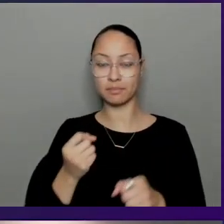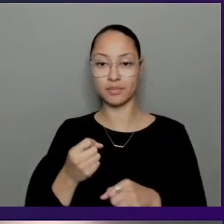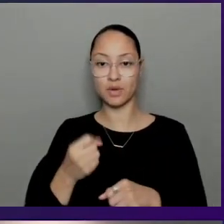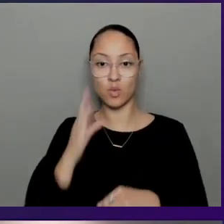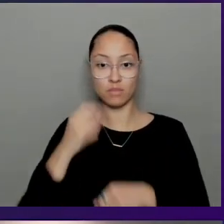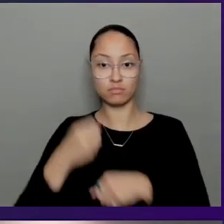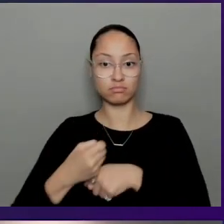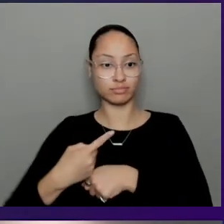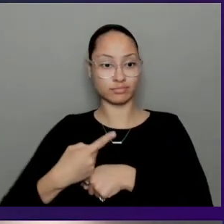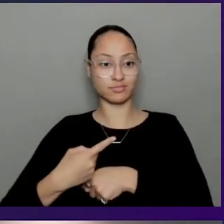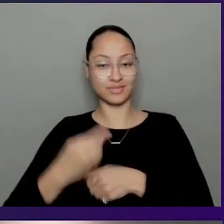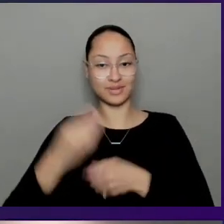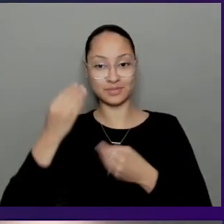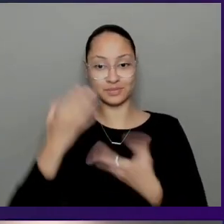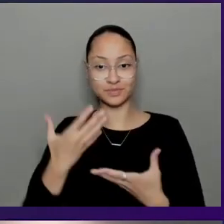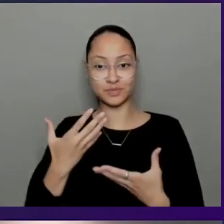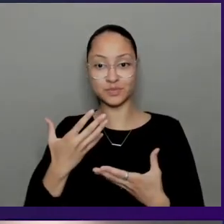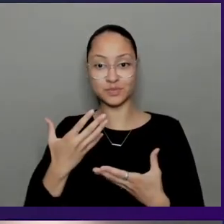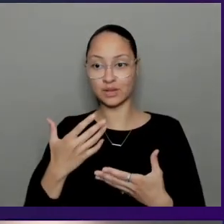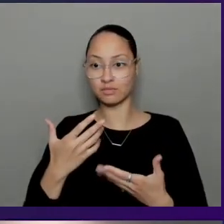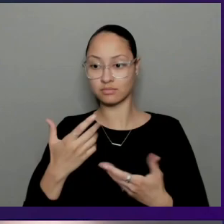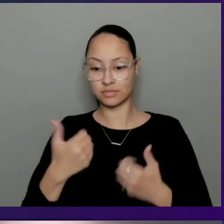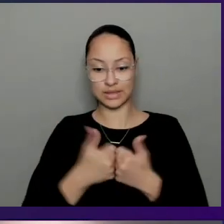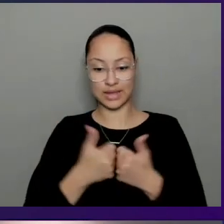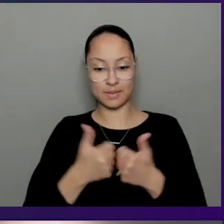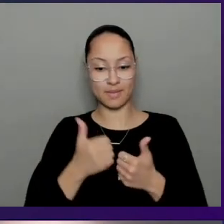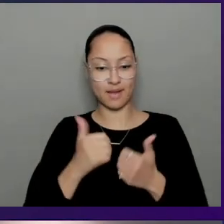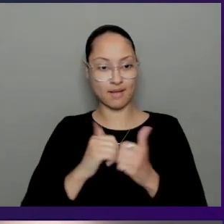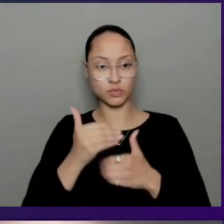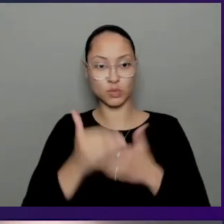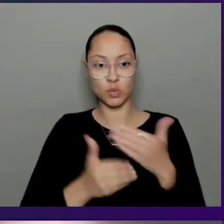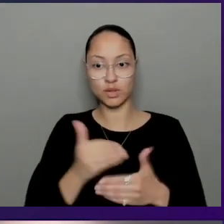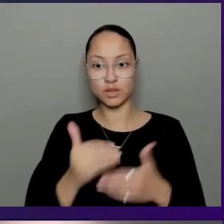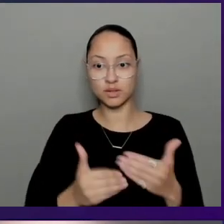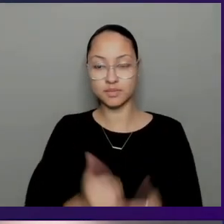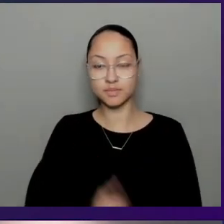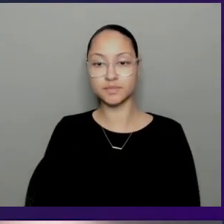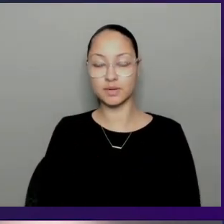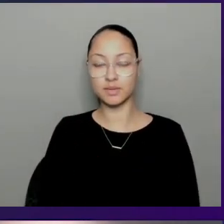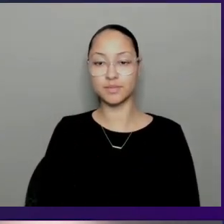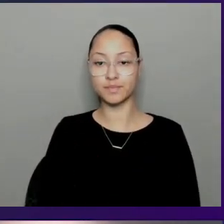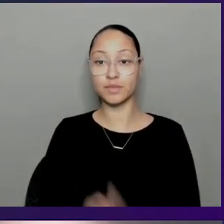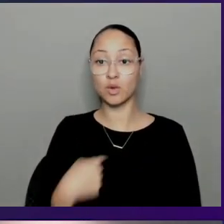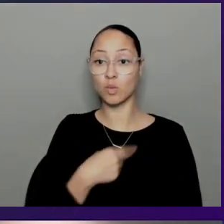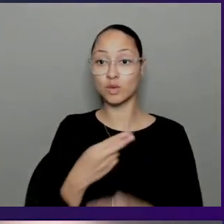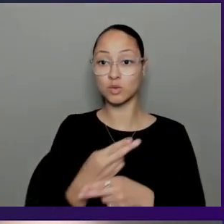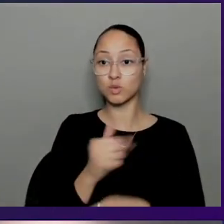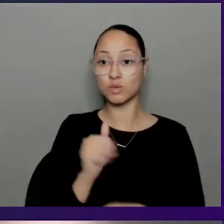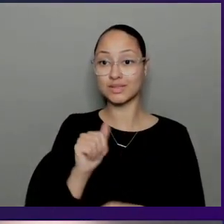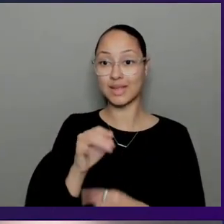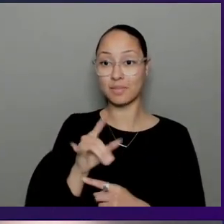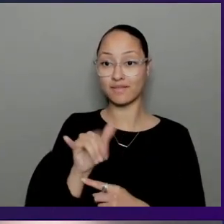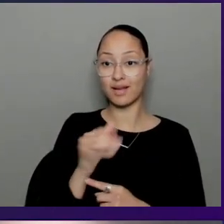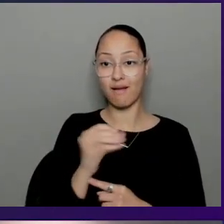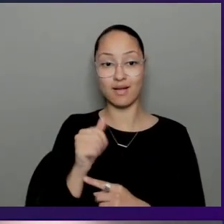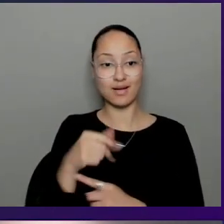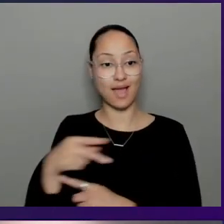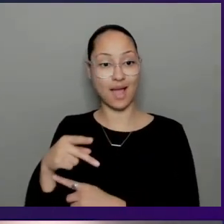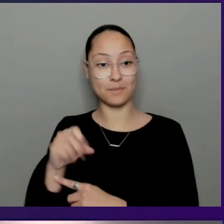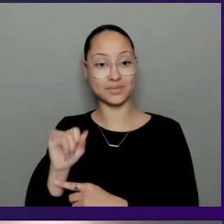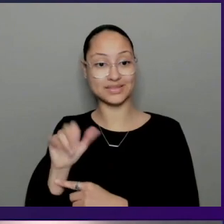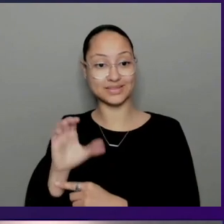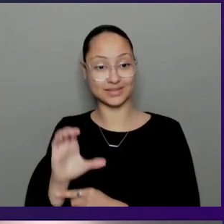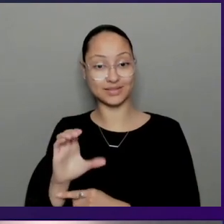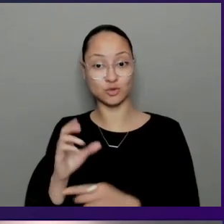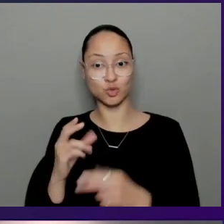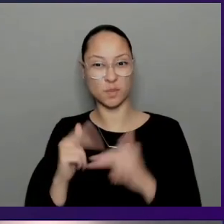turn and the new status of the game board. We'll use Amplify and AppSync to build this game. So what Amplify